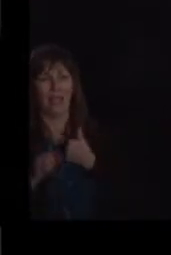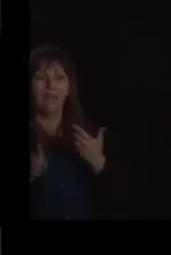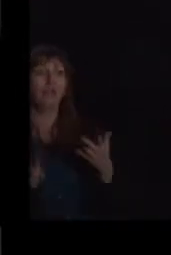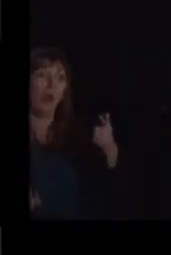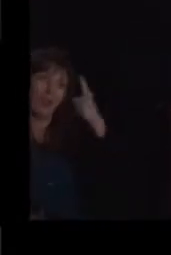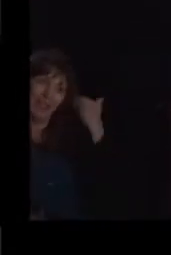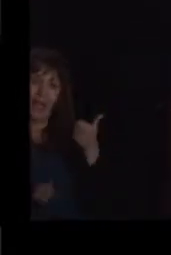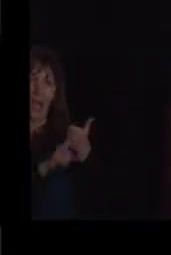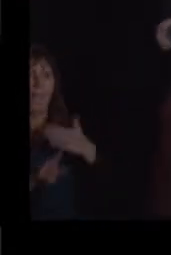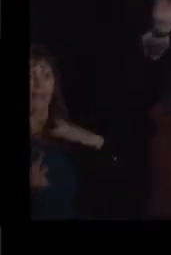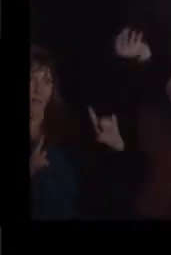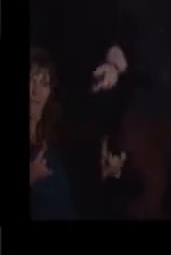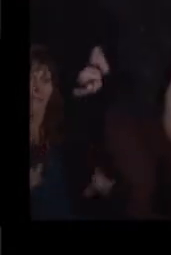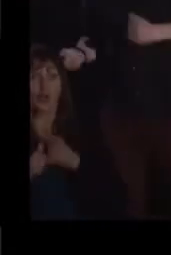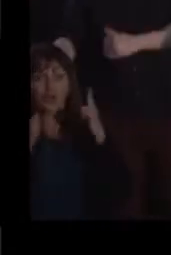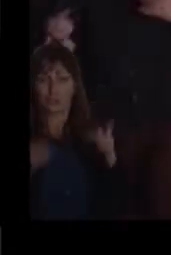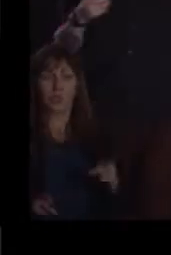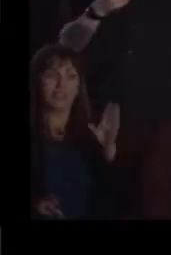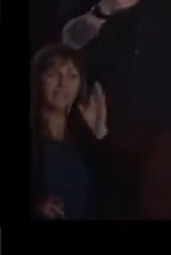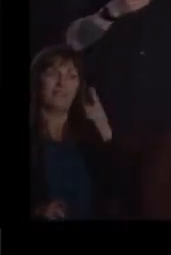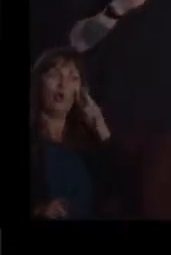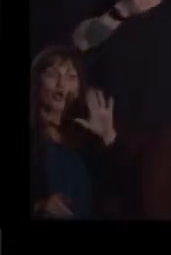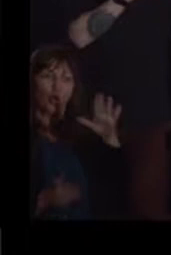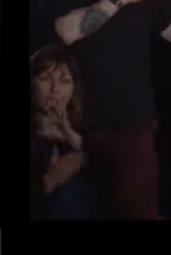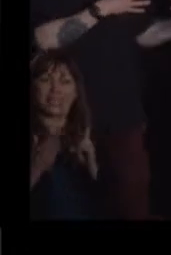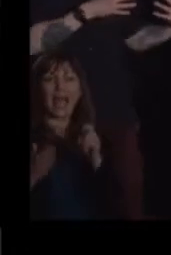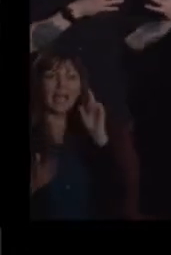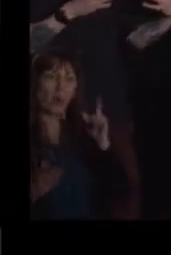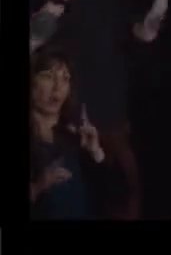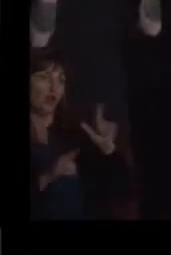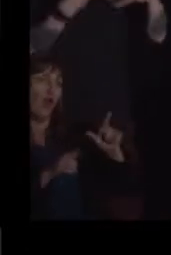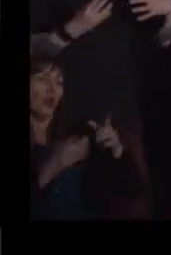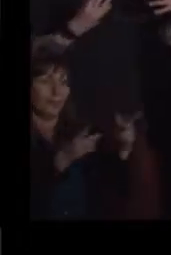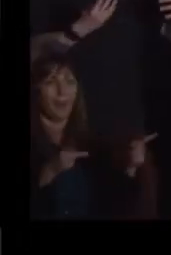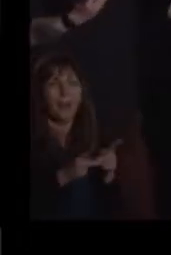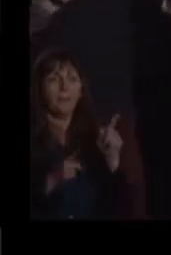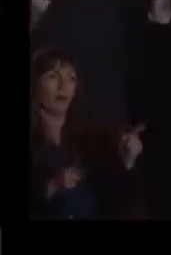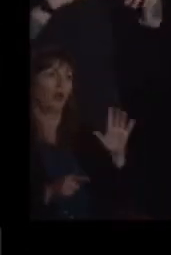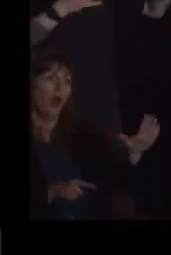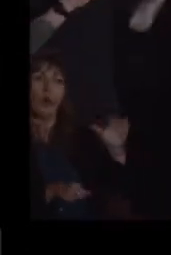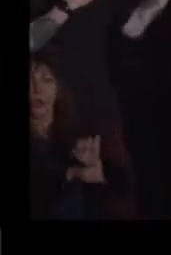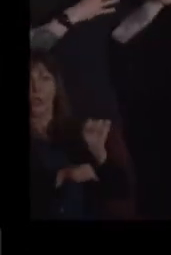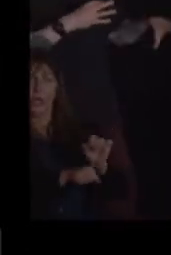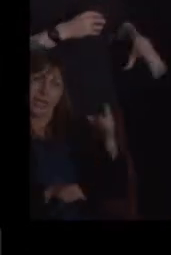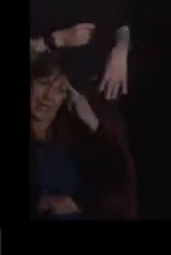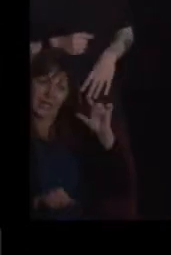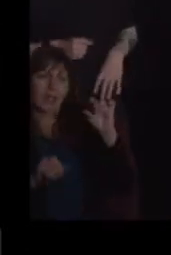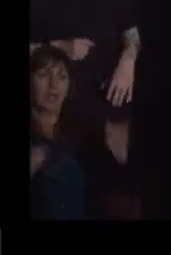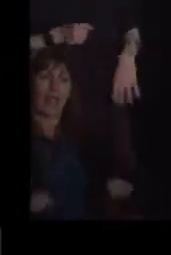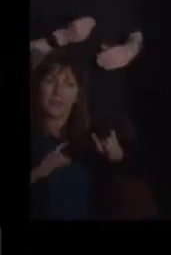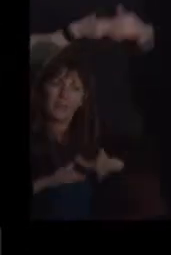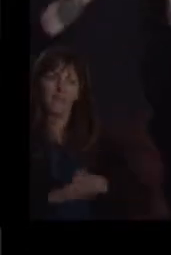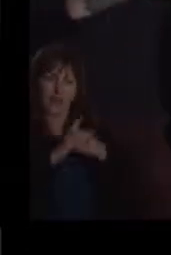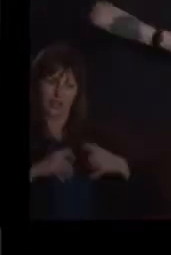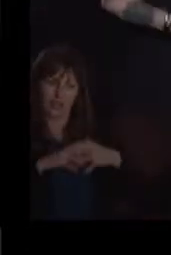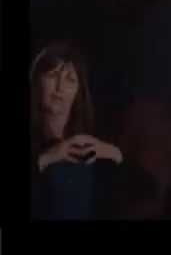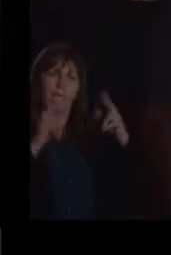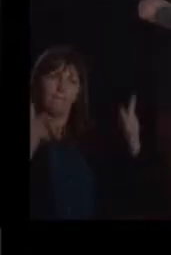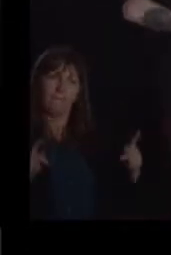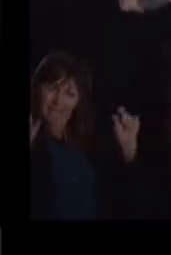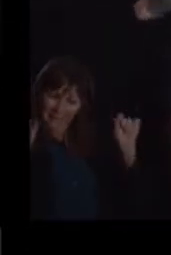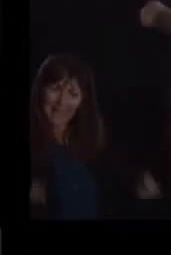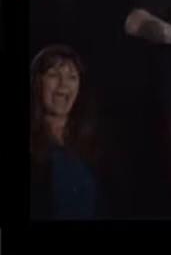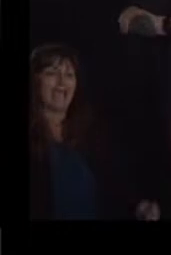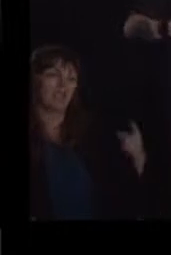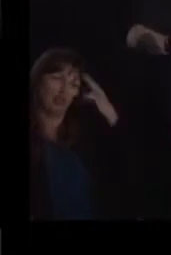X actually in your style or whatever. So again, don't let that hang you up. Don't. All of these little bits, it's like they're these